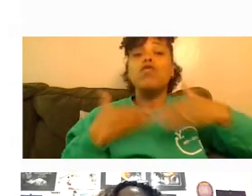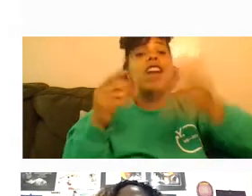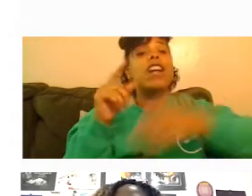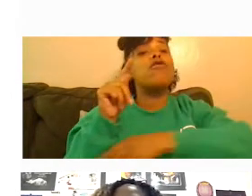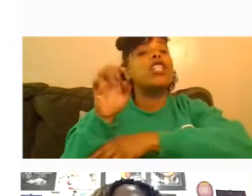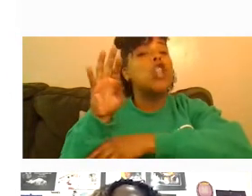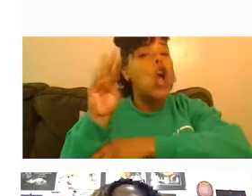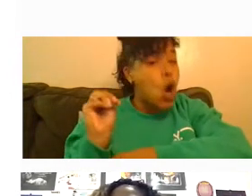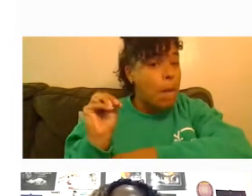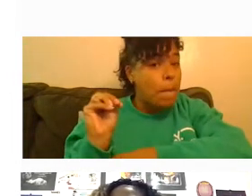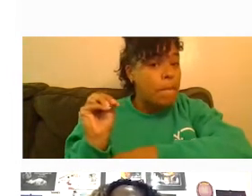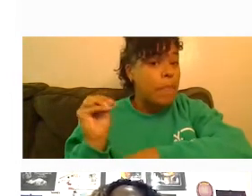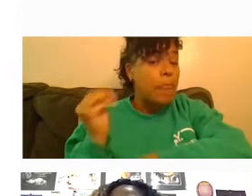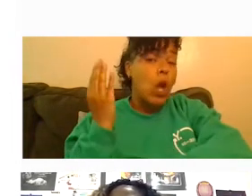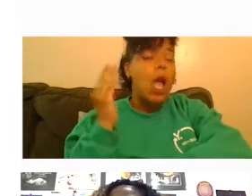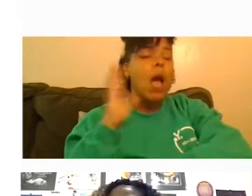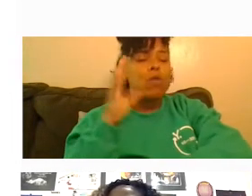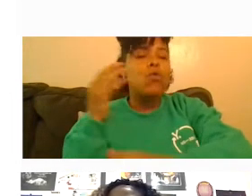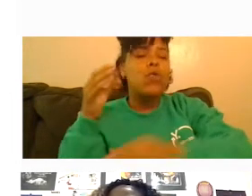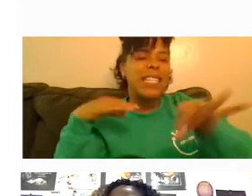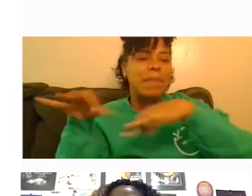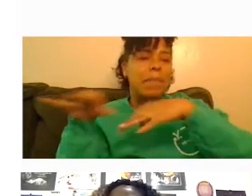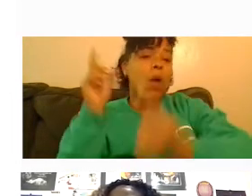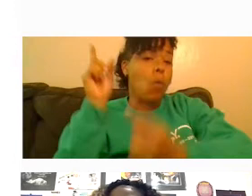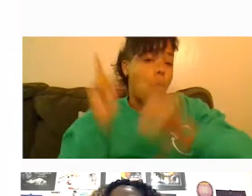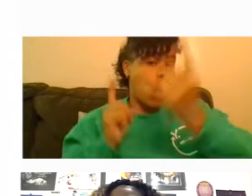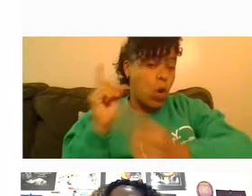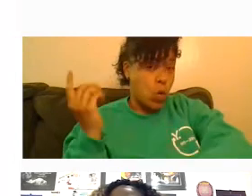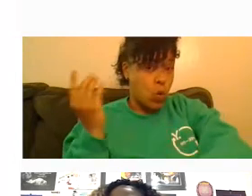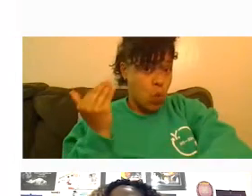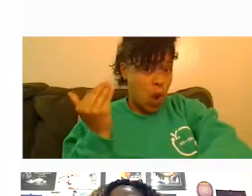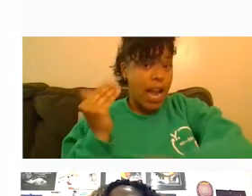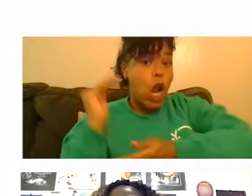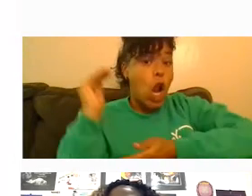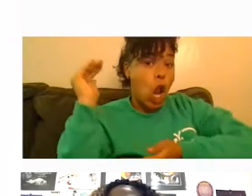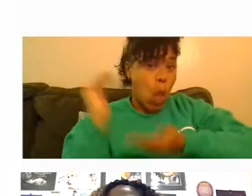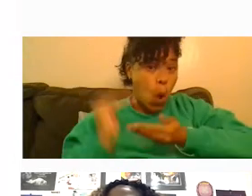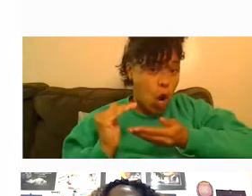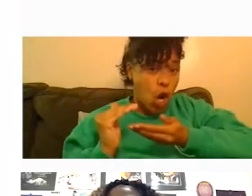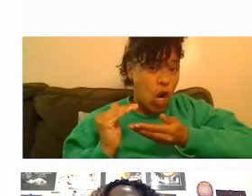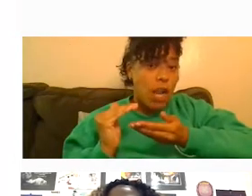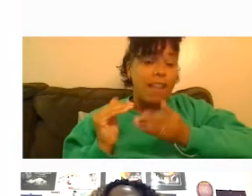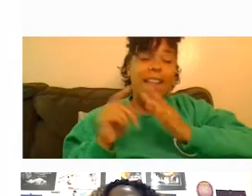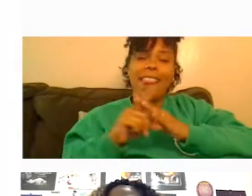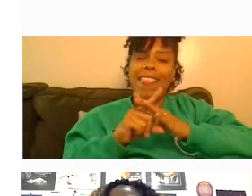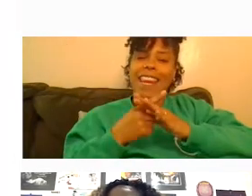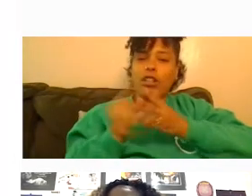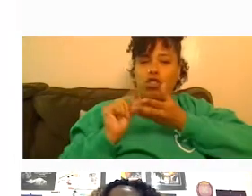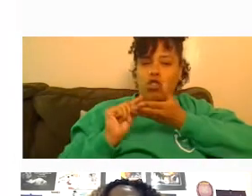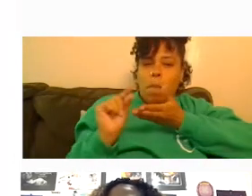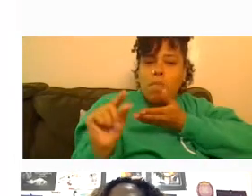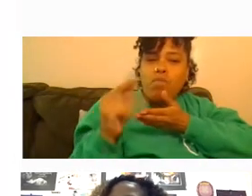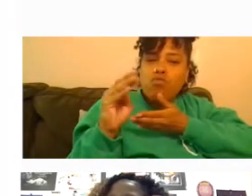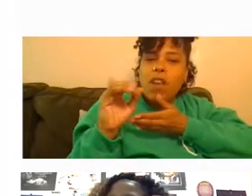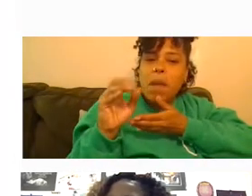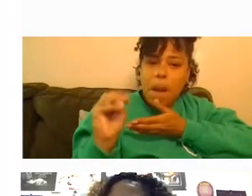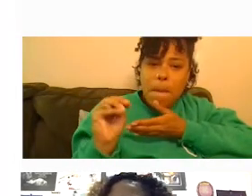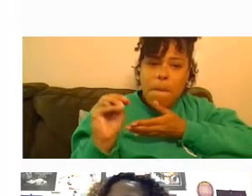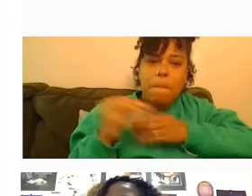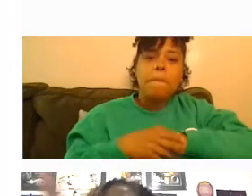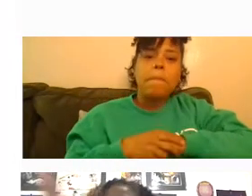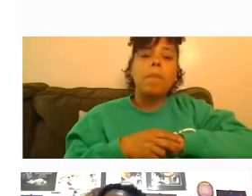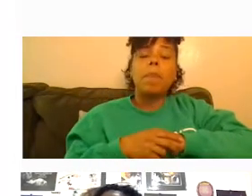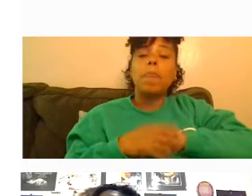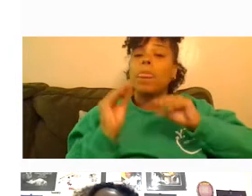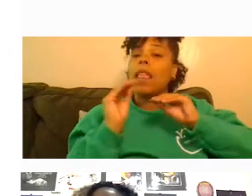one-on-one, but why term is better is lower initial premiums, no investment component attached to it, because you save